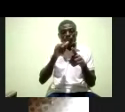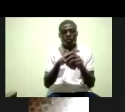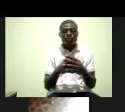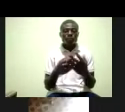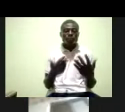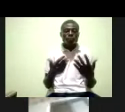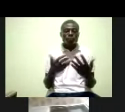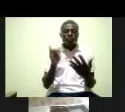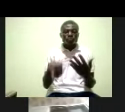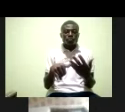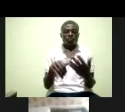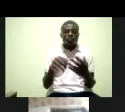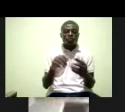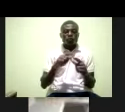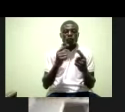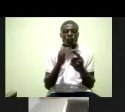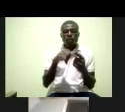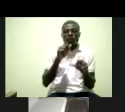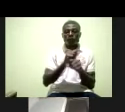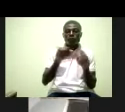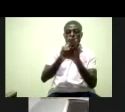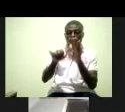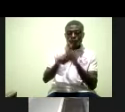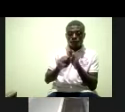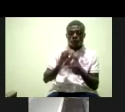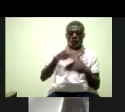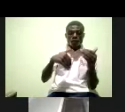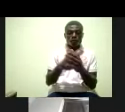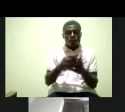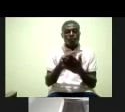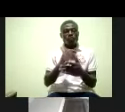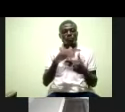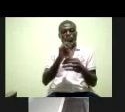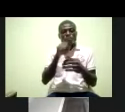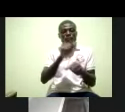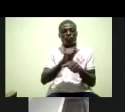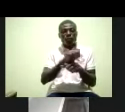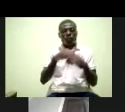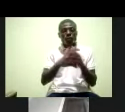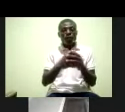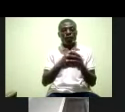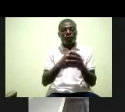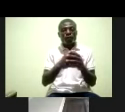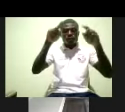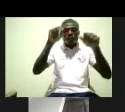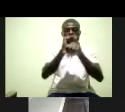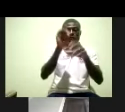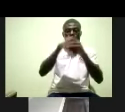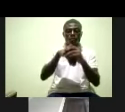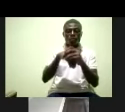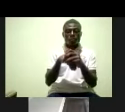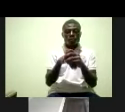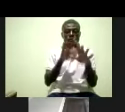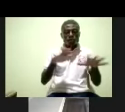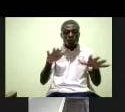There is a growing recognition that good auditory processing abilities are essential for successful academic progress. Children who